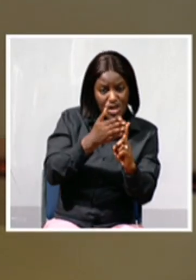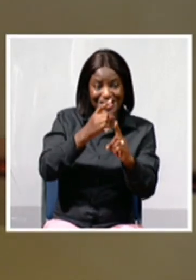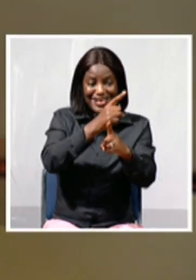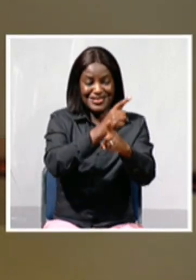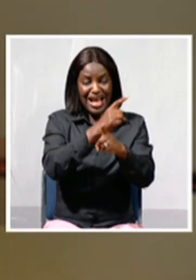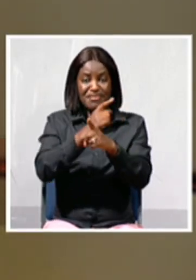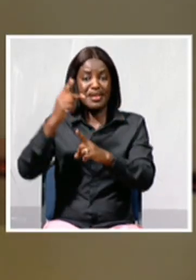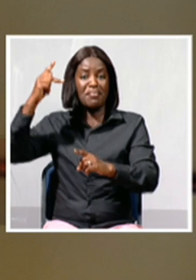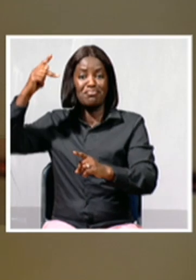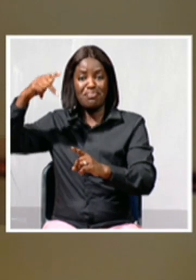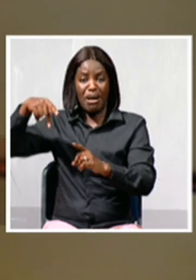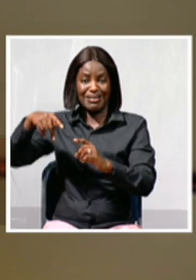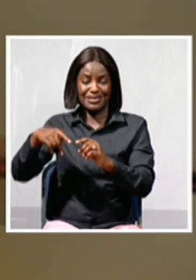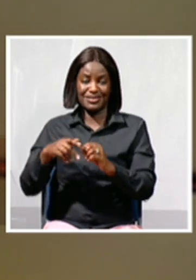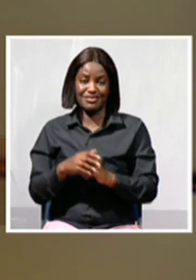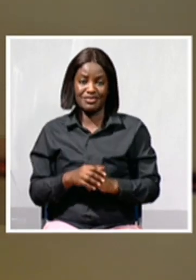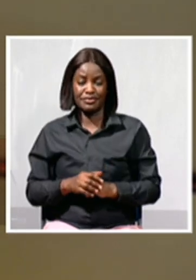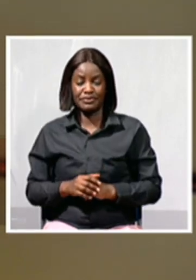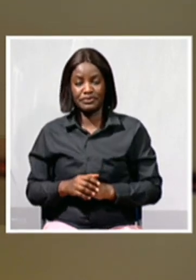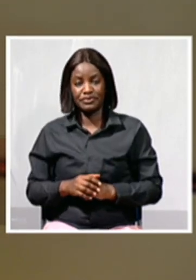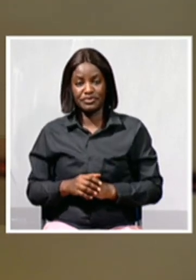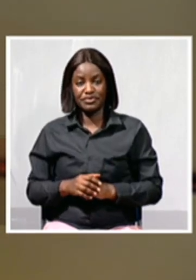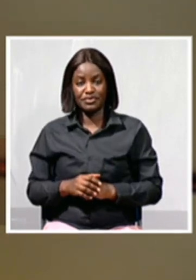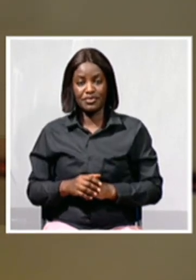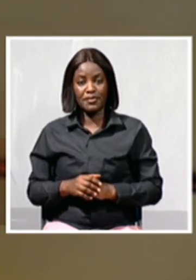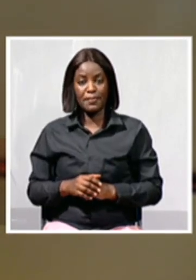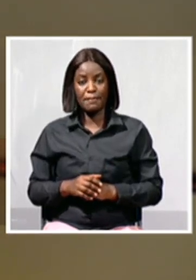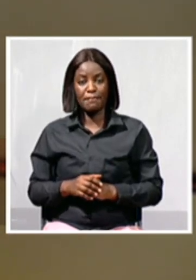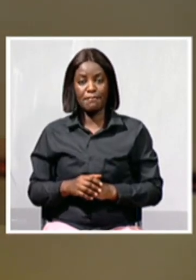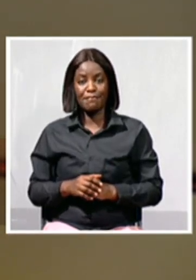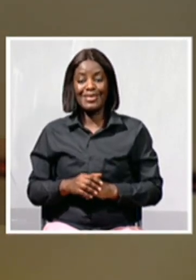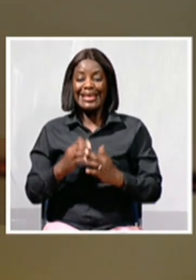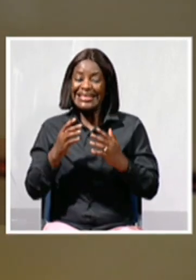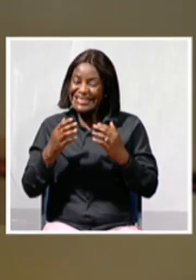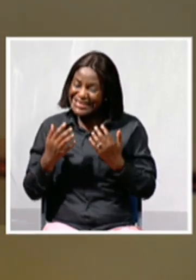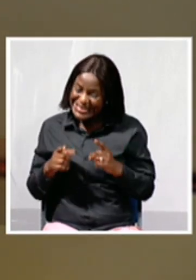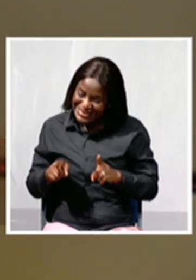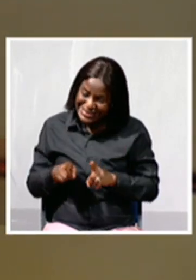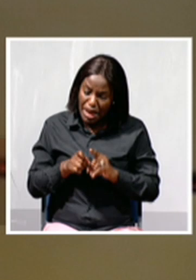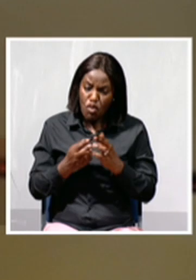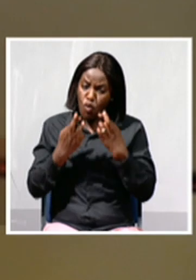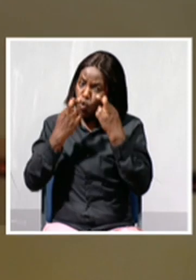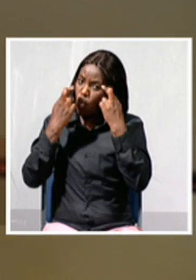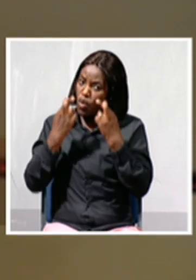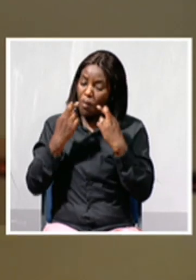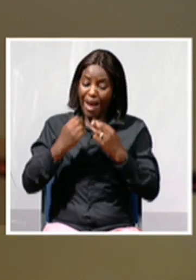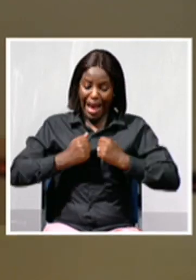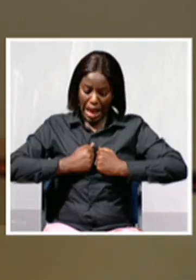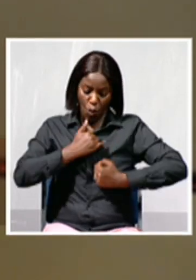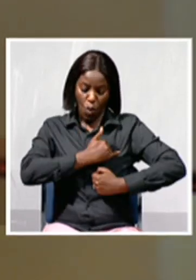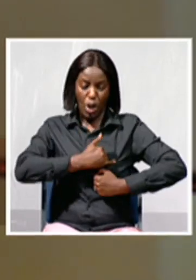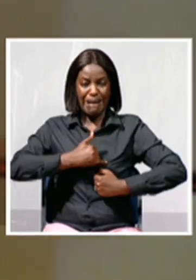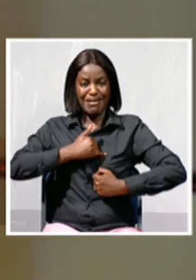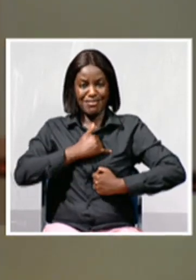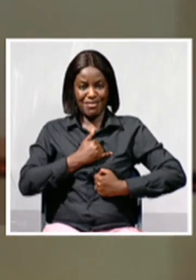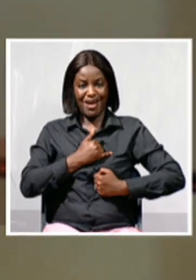the expectation that our material and living conditions will improve. But obviously, I